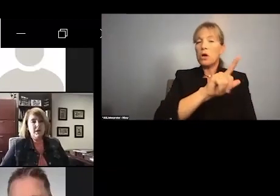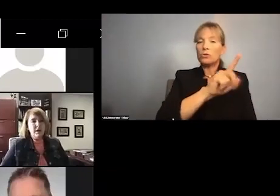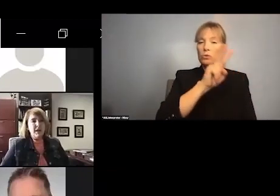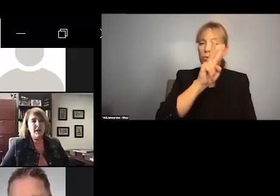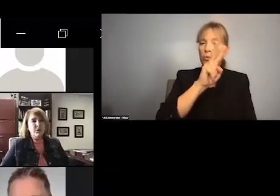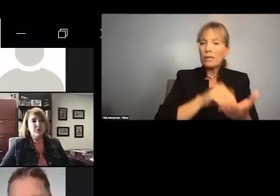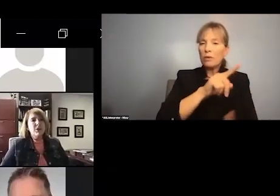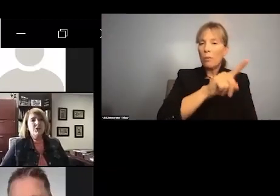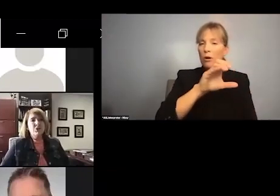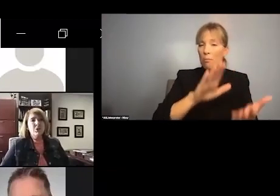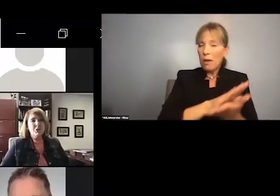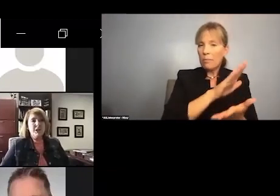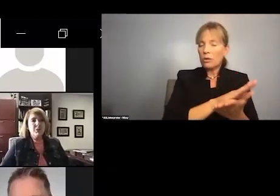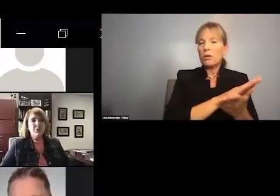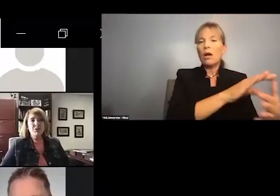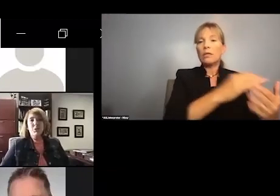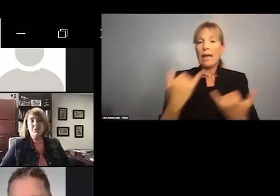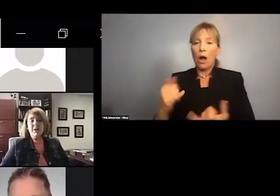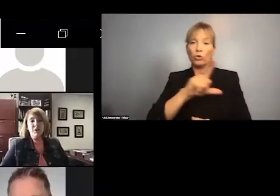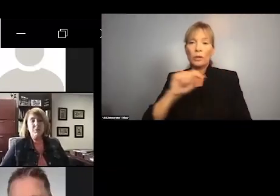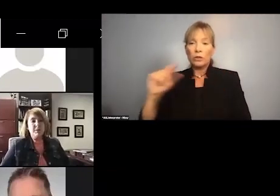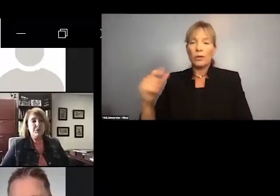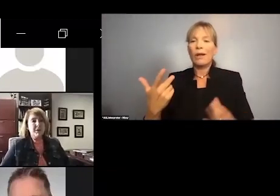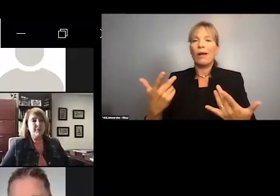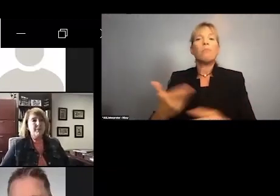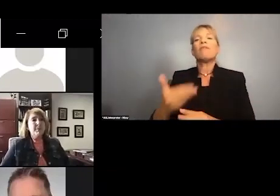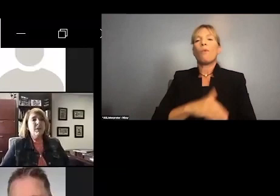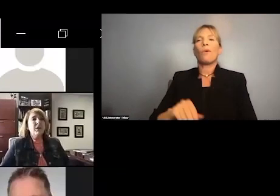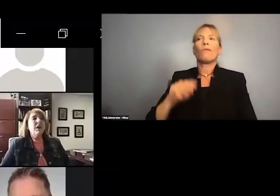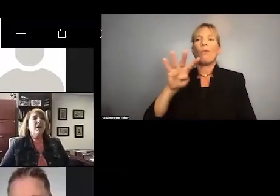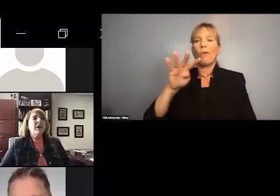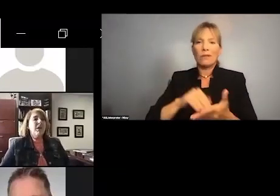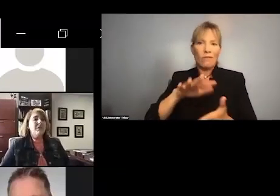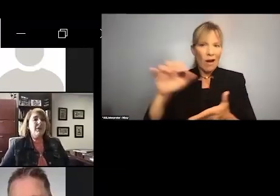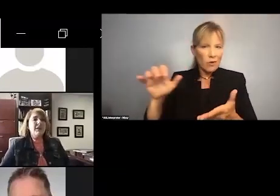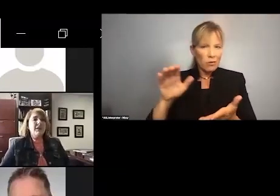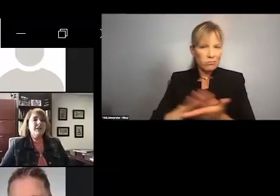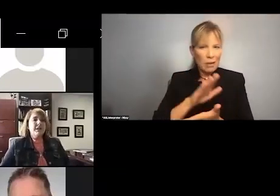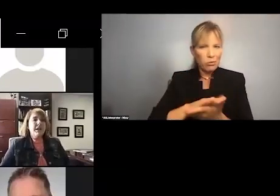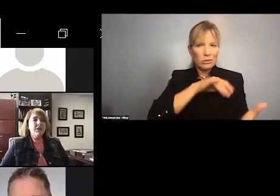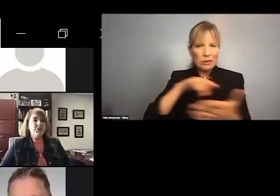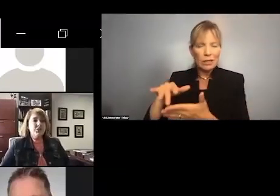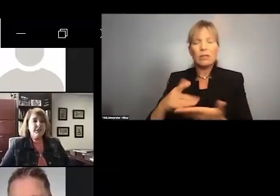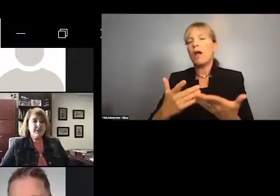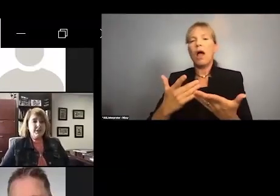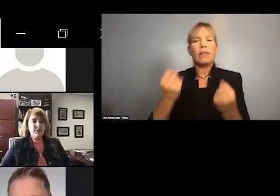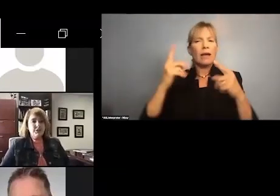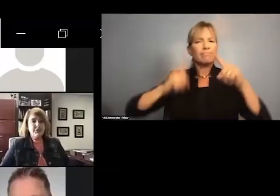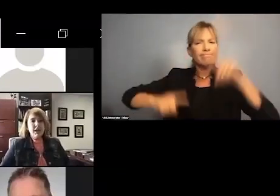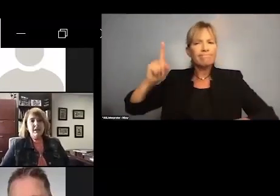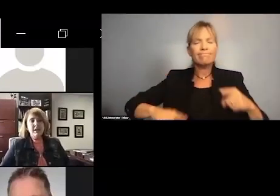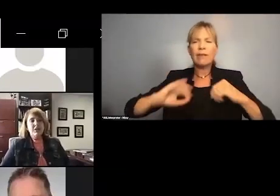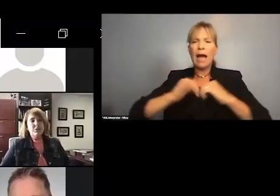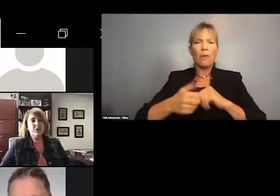2,100 papers, to 2020, when it was 4,500 papers about. And there are a lot of variances in how social isolation